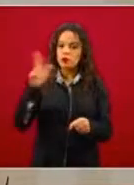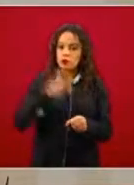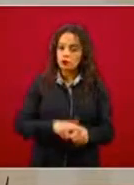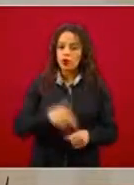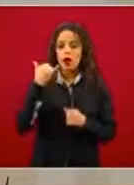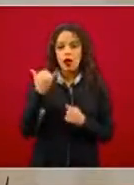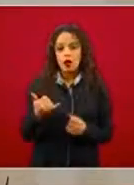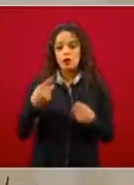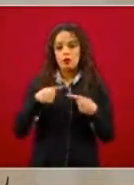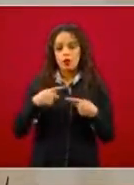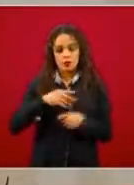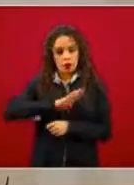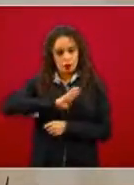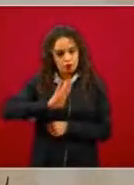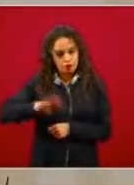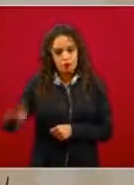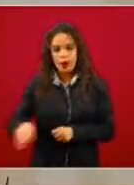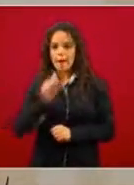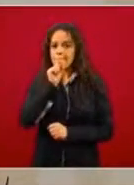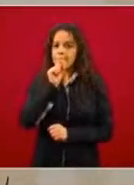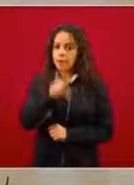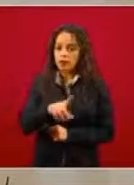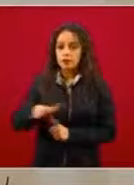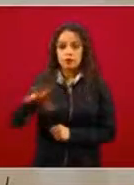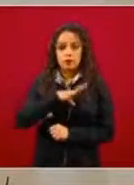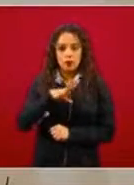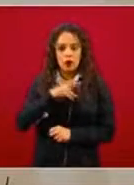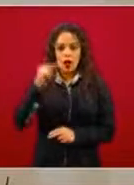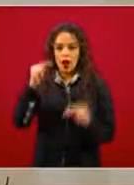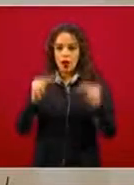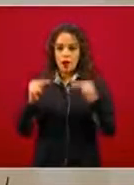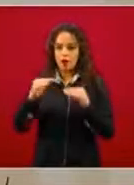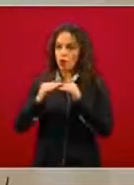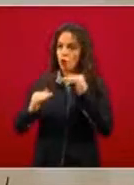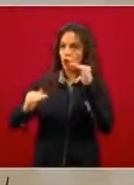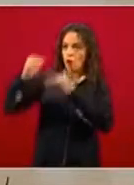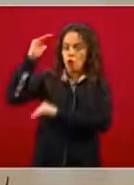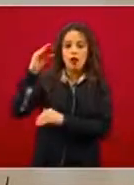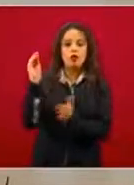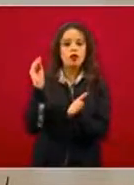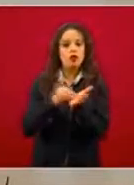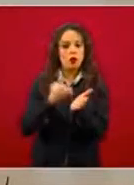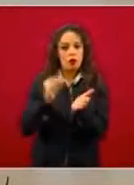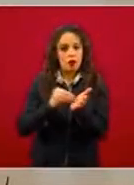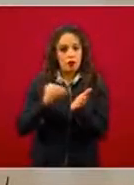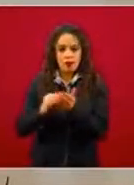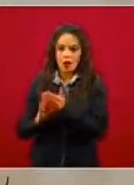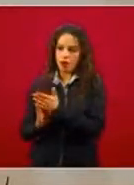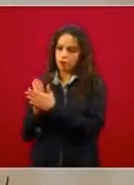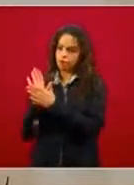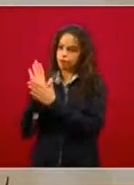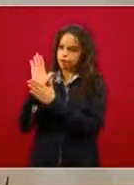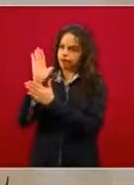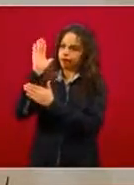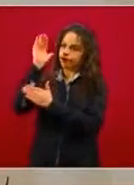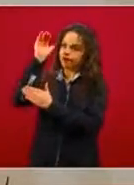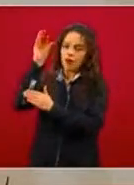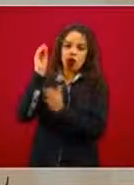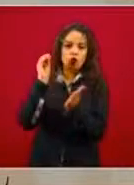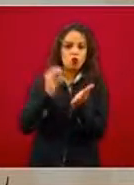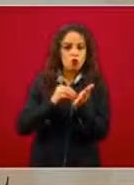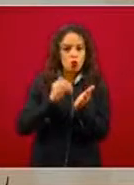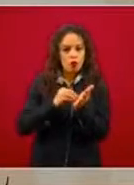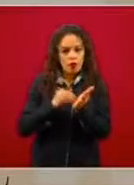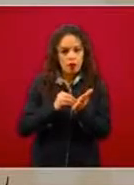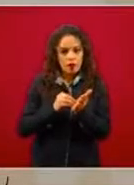largest number of beds occupied and the largest toll death rate. We